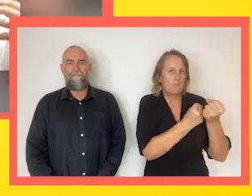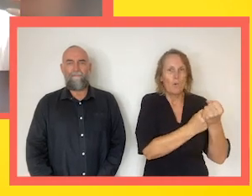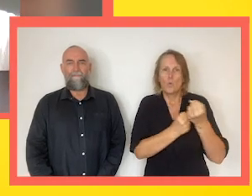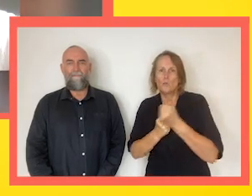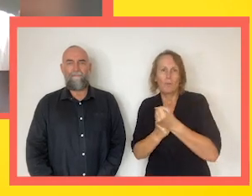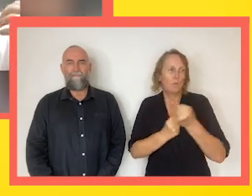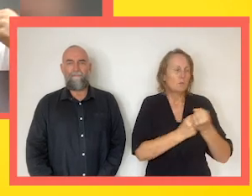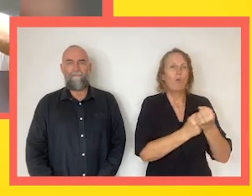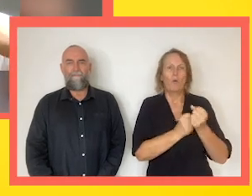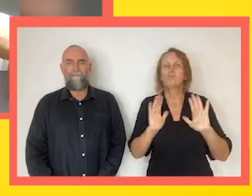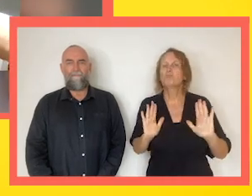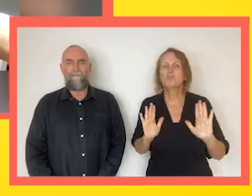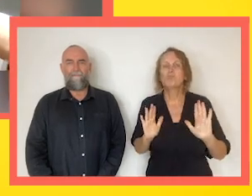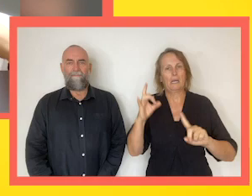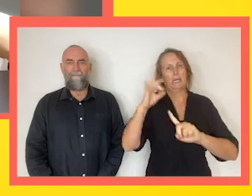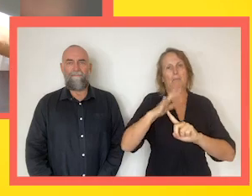supportive, freeing